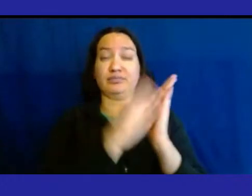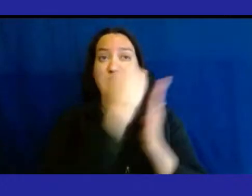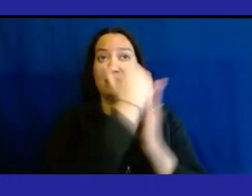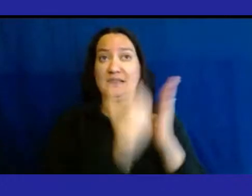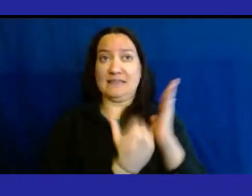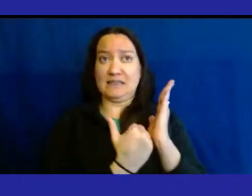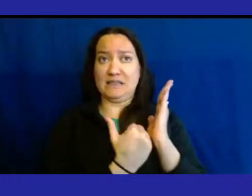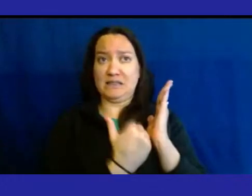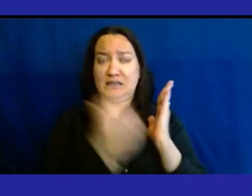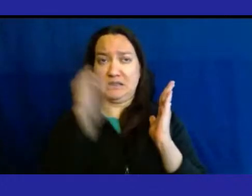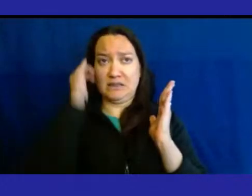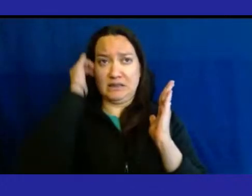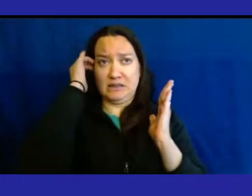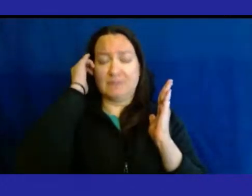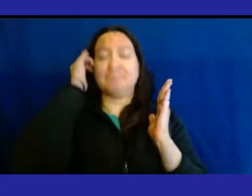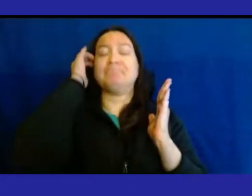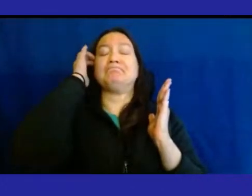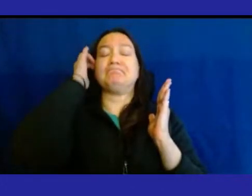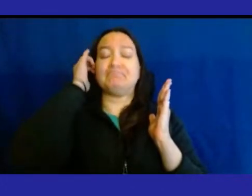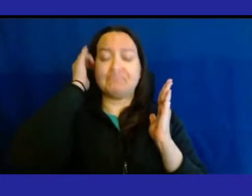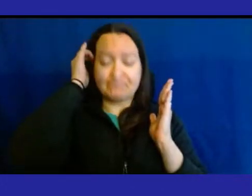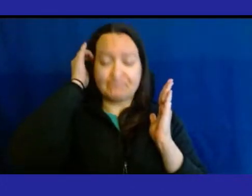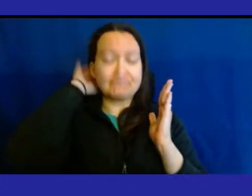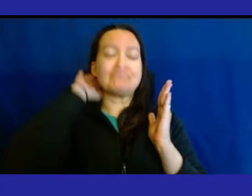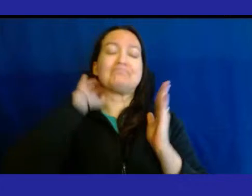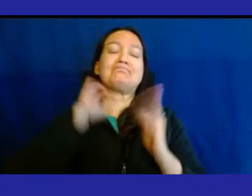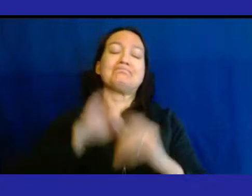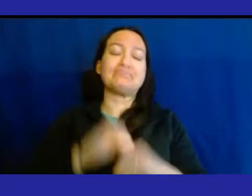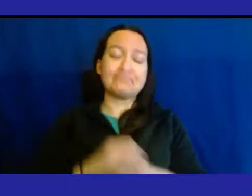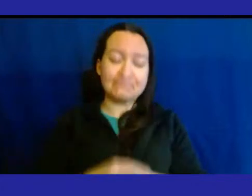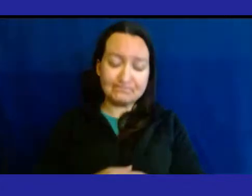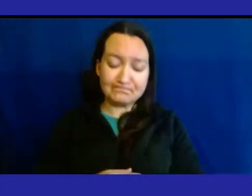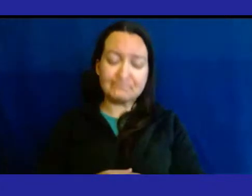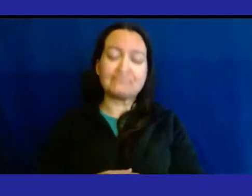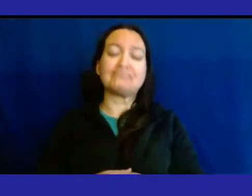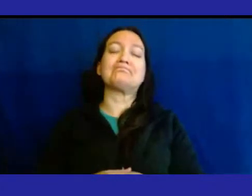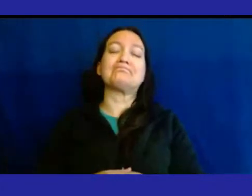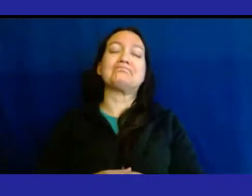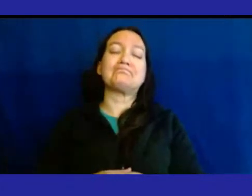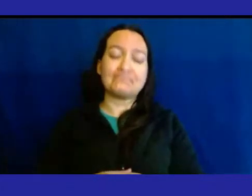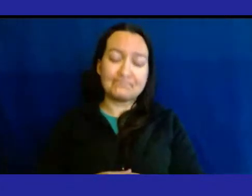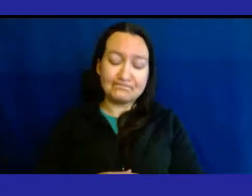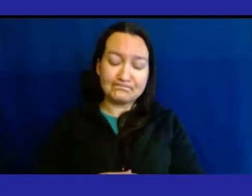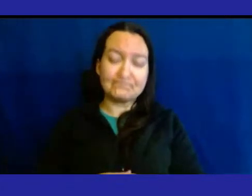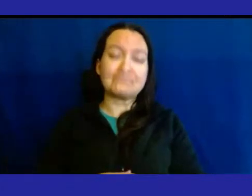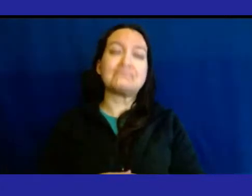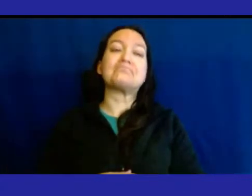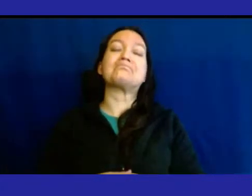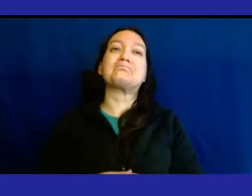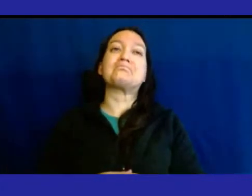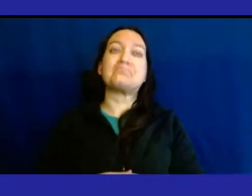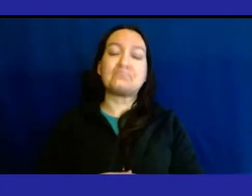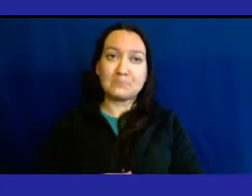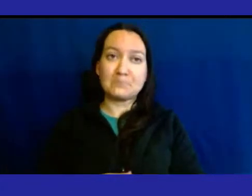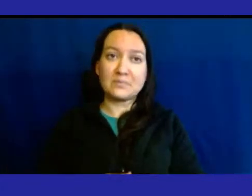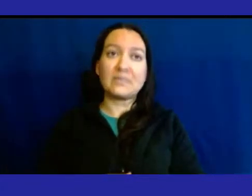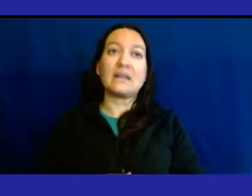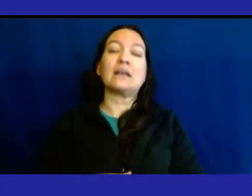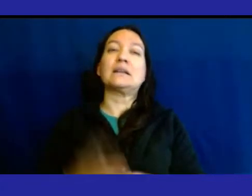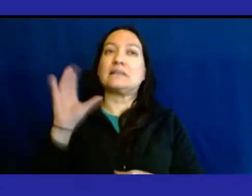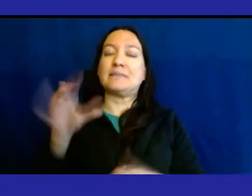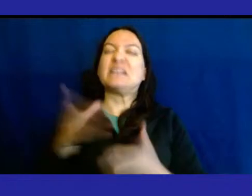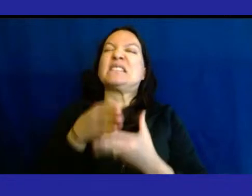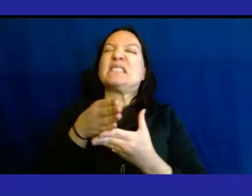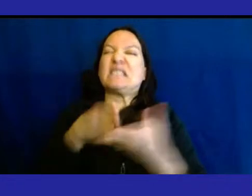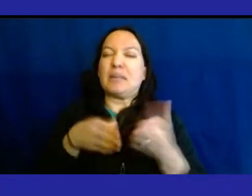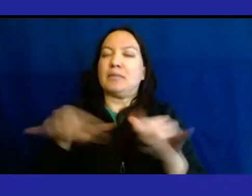that? Yeah, so there's definitely, I can say with some confidence that there's uniformity in that